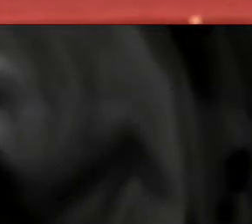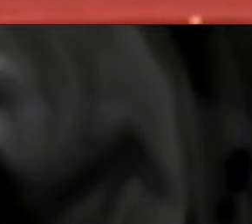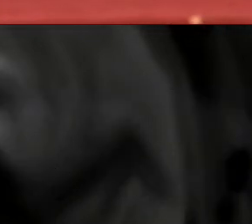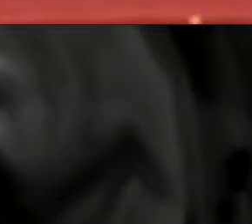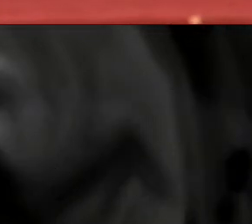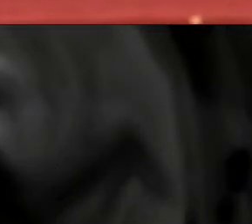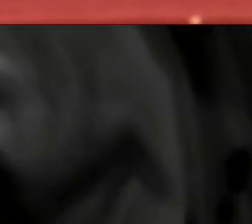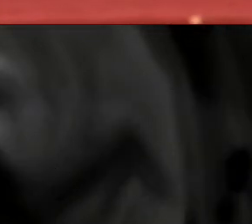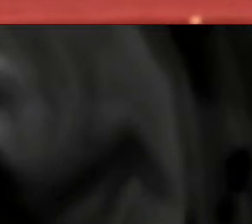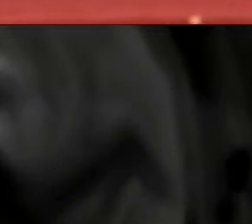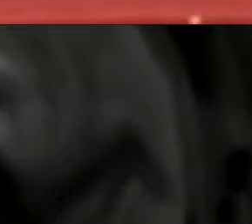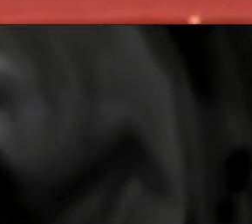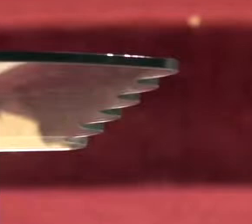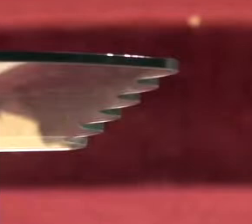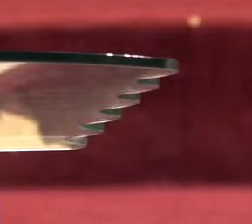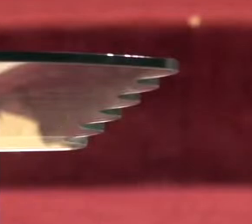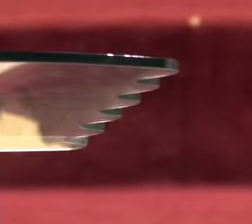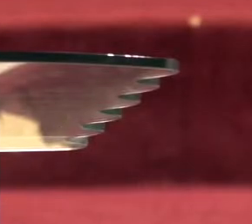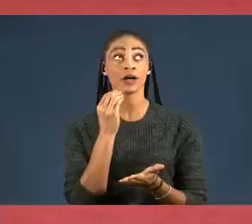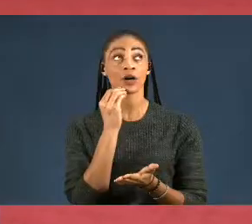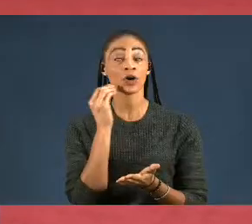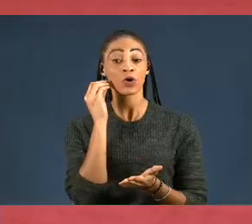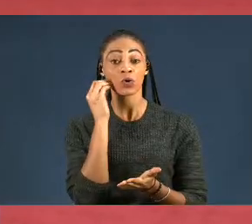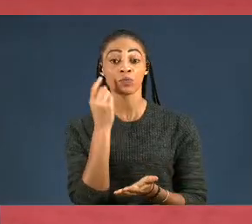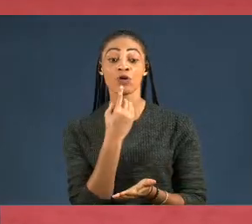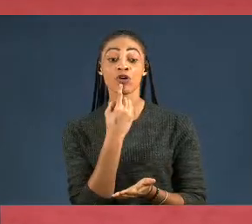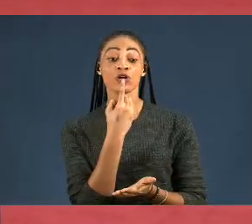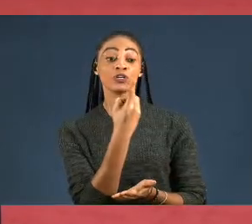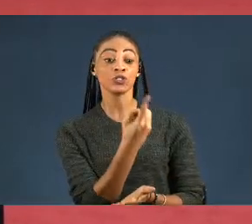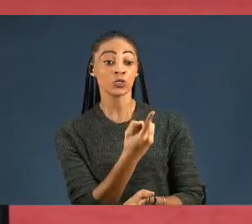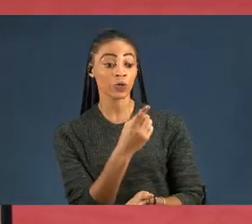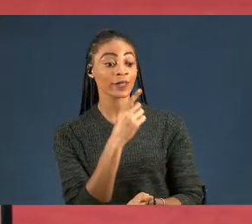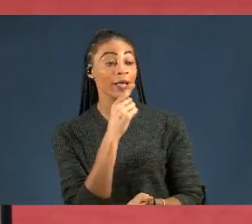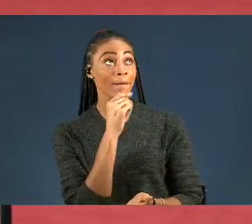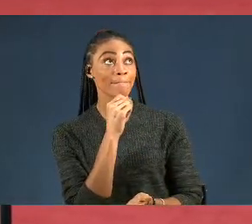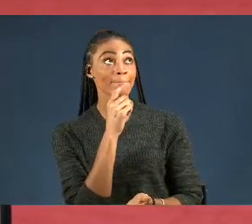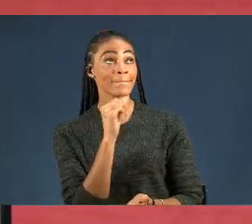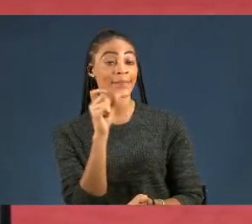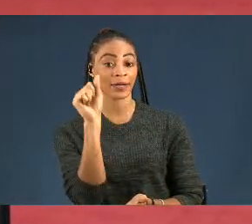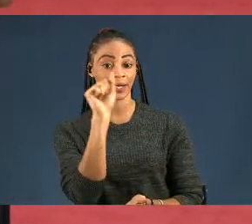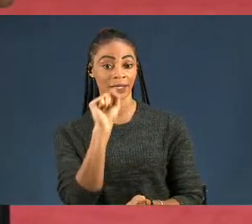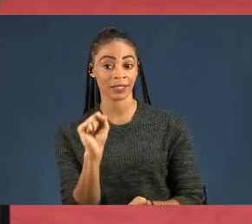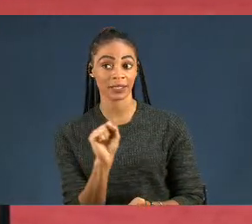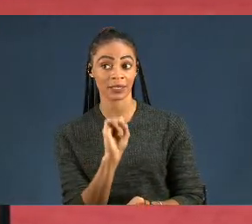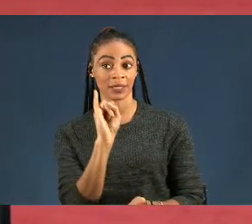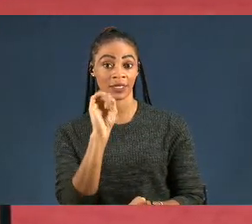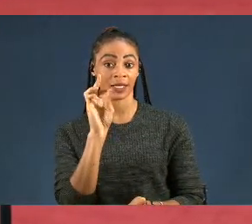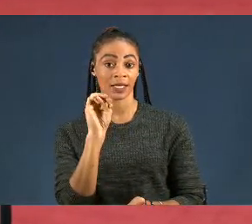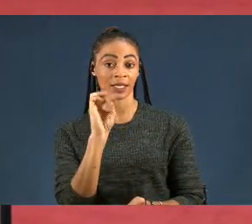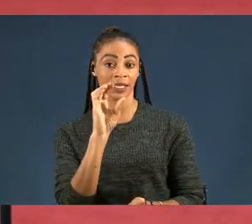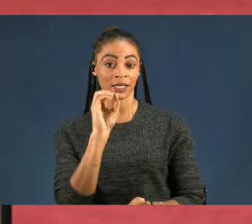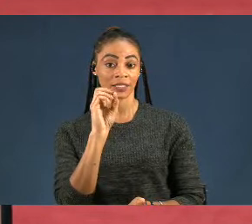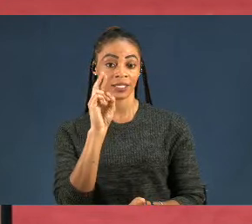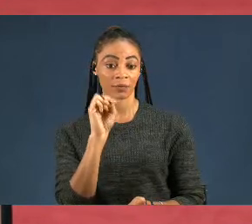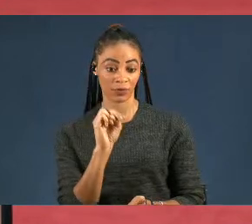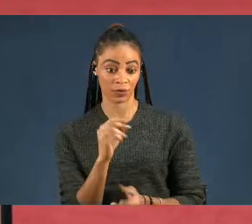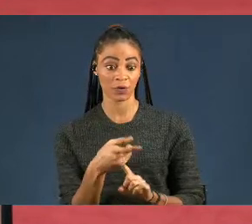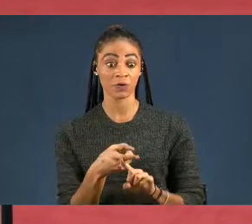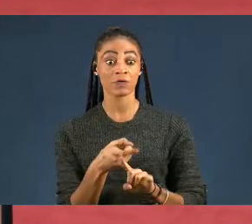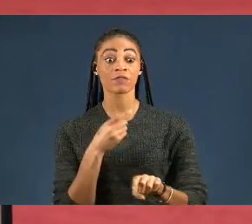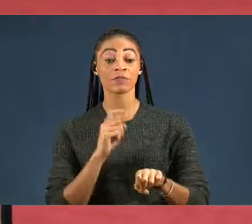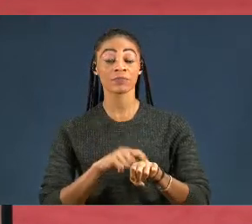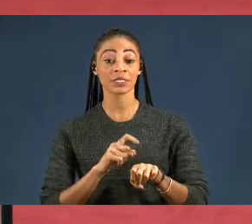home. Actually, he told Simon, Simon, since I came, you didn't receive